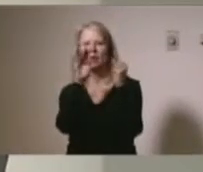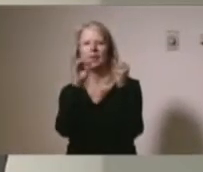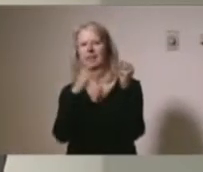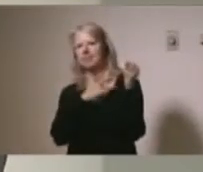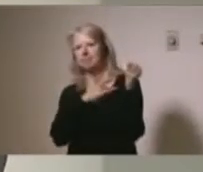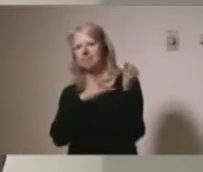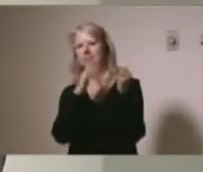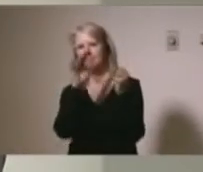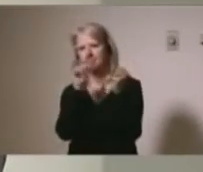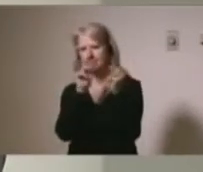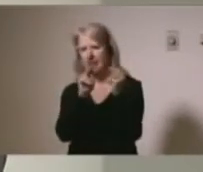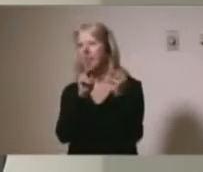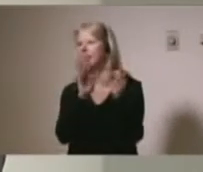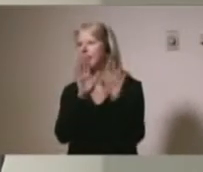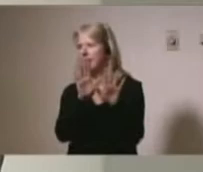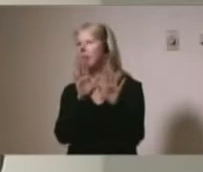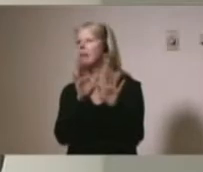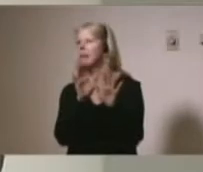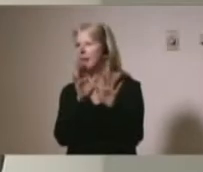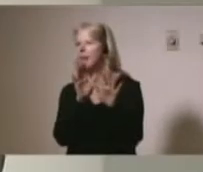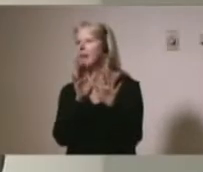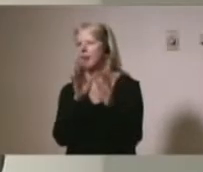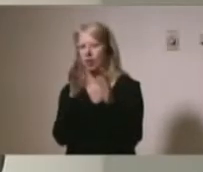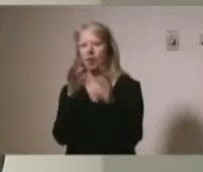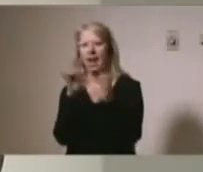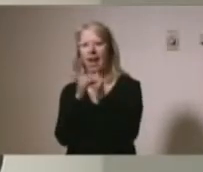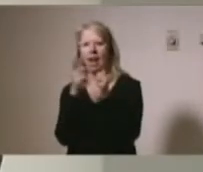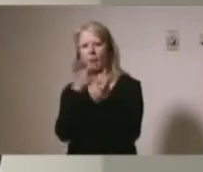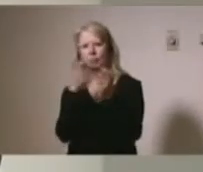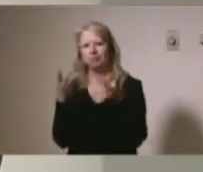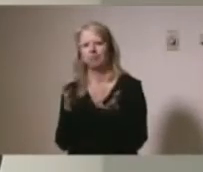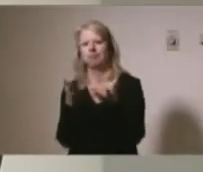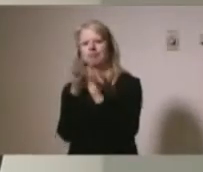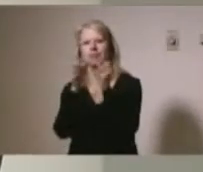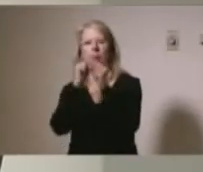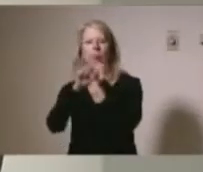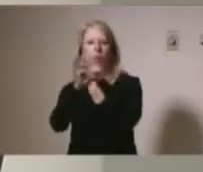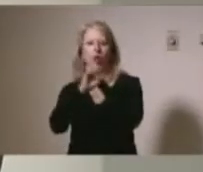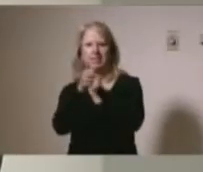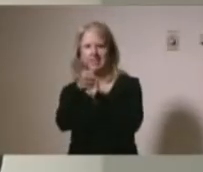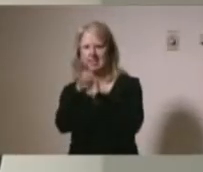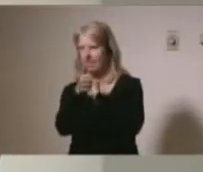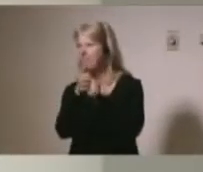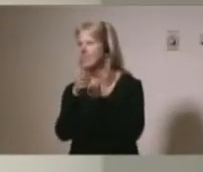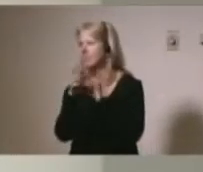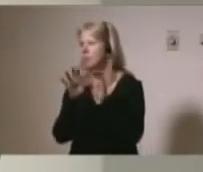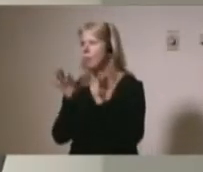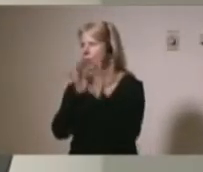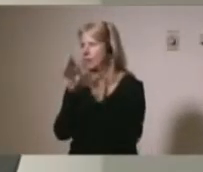what Kiwi Bank's all about and how it promotes itself, which is very important.